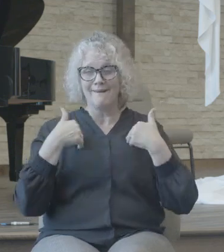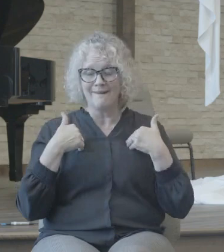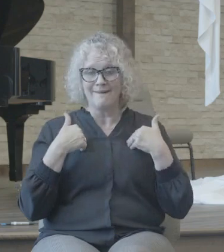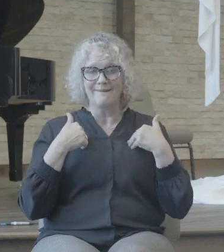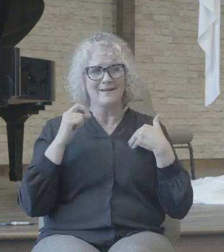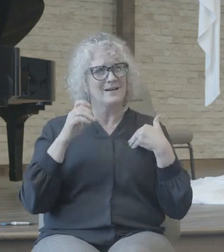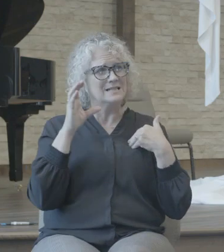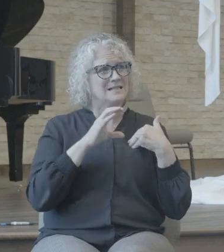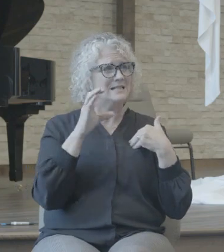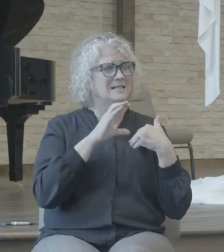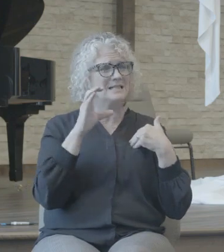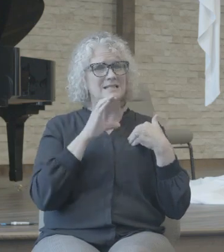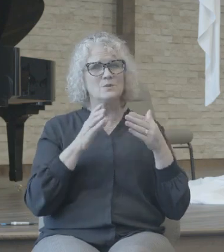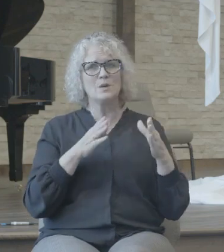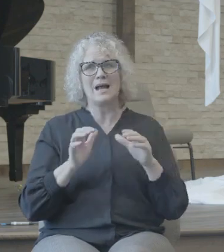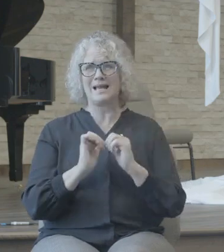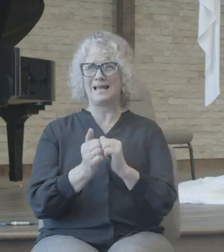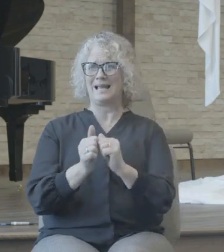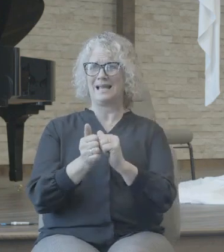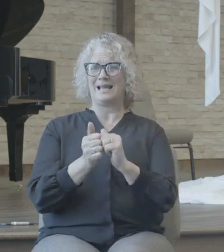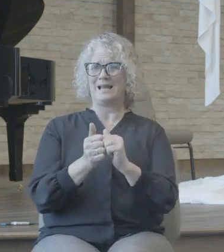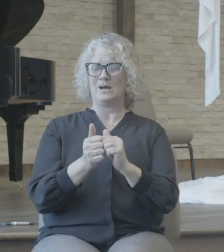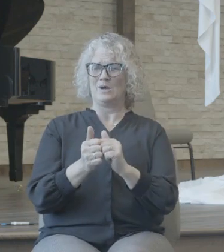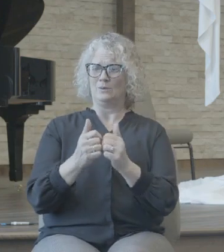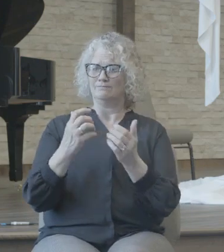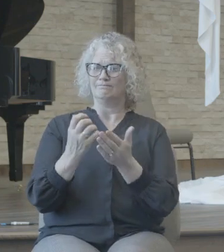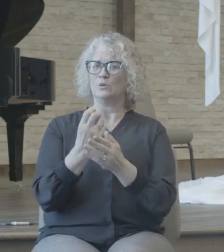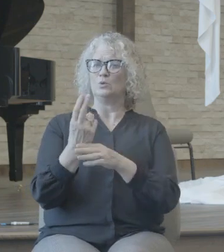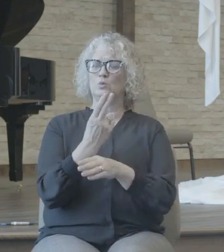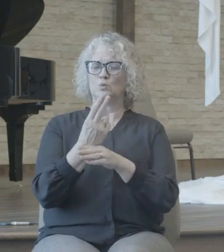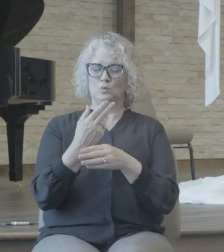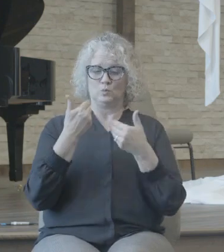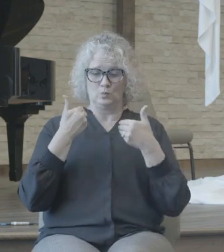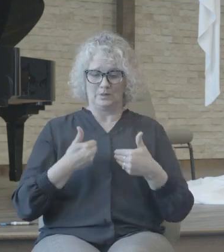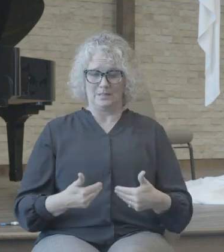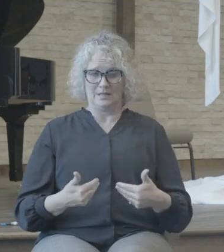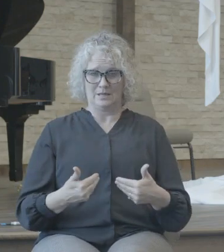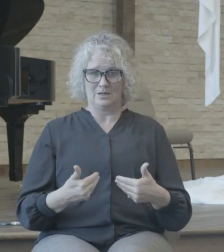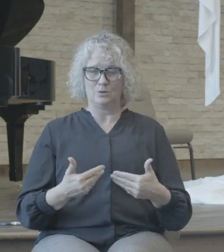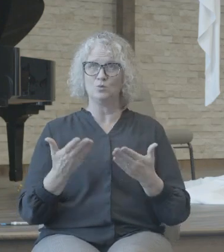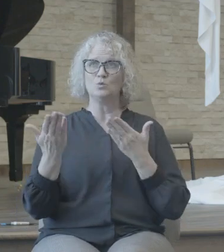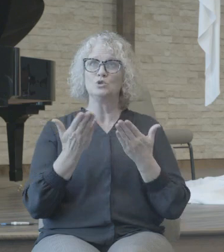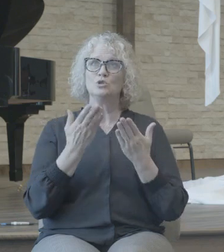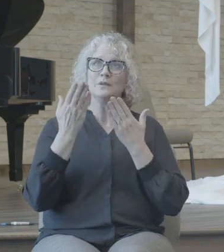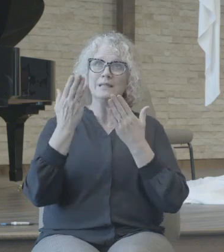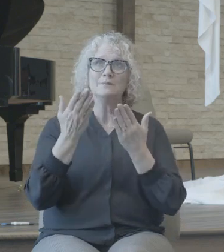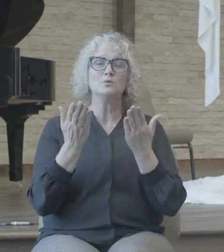to use who we are to serve him and to serve other people.